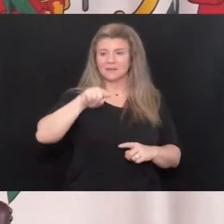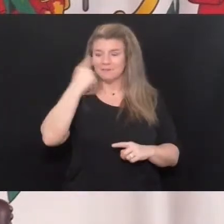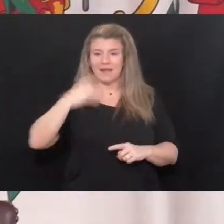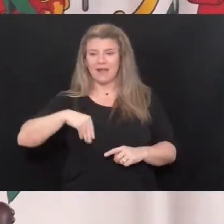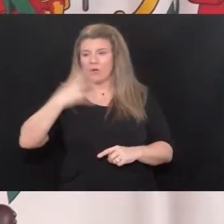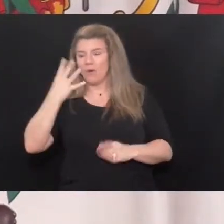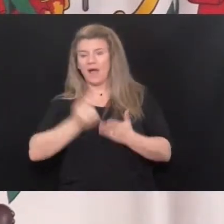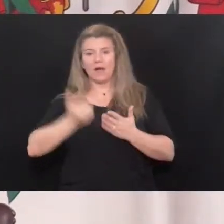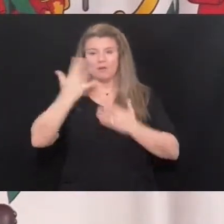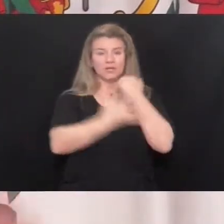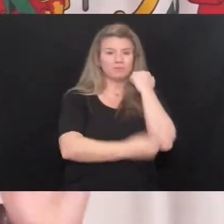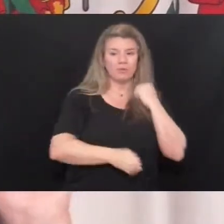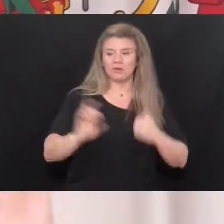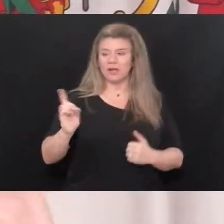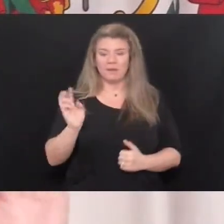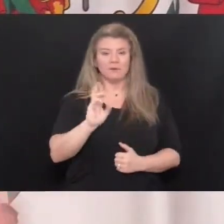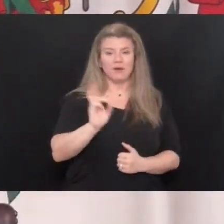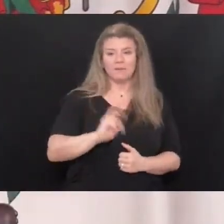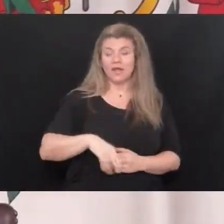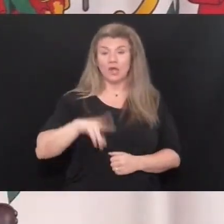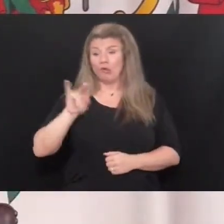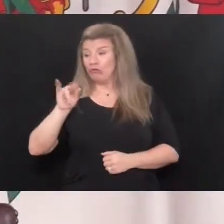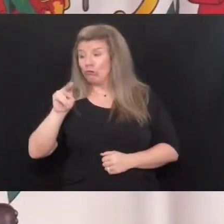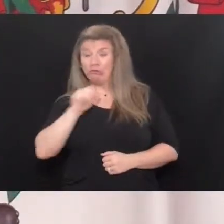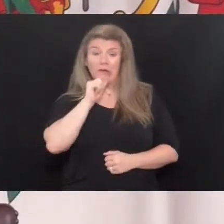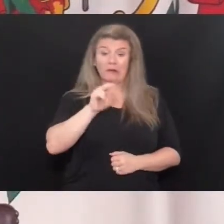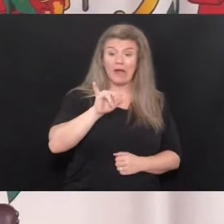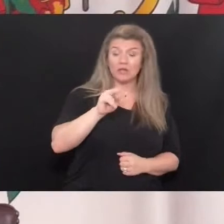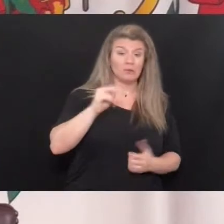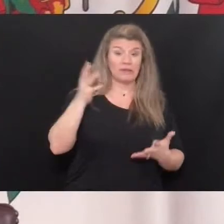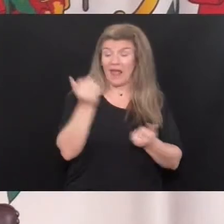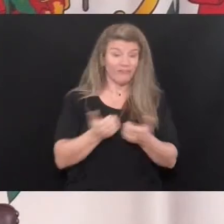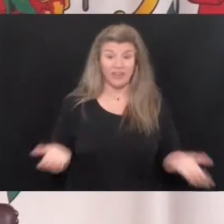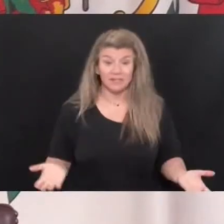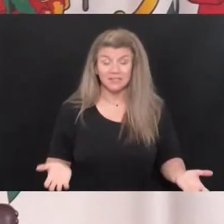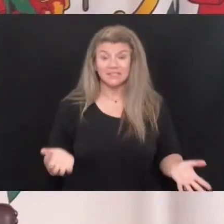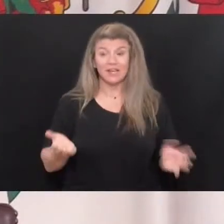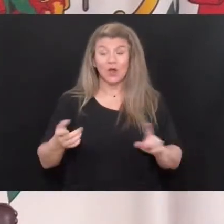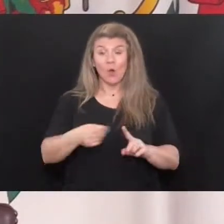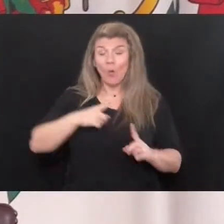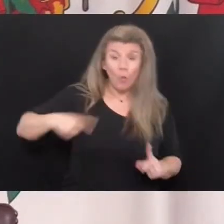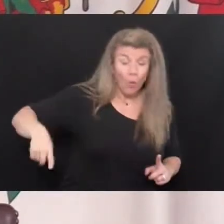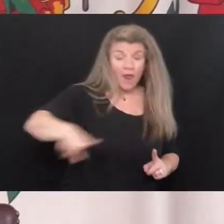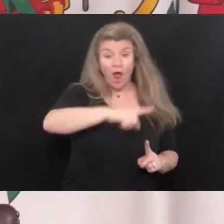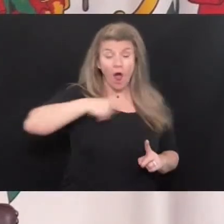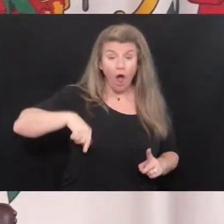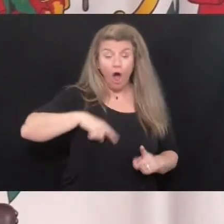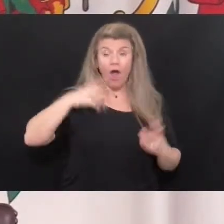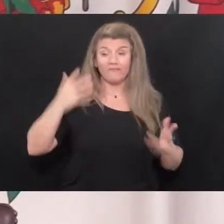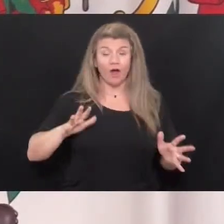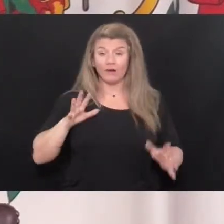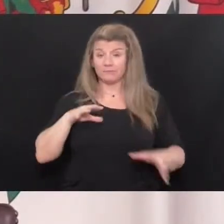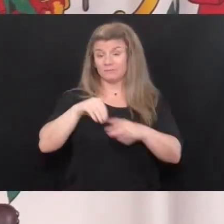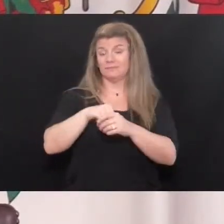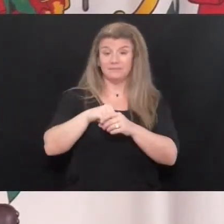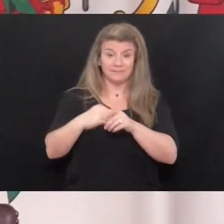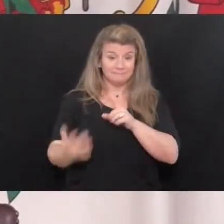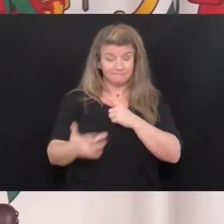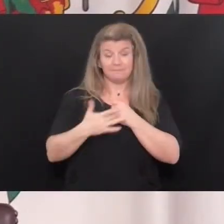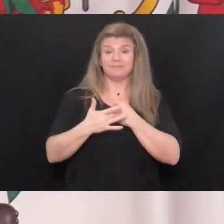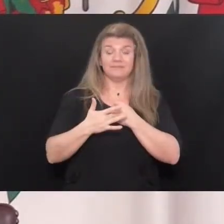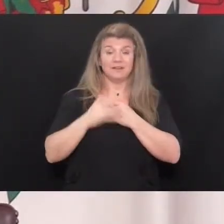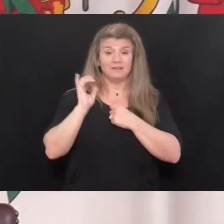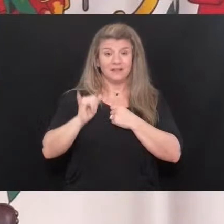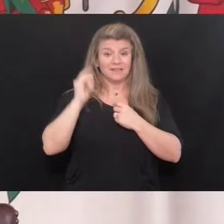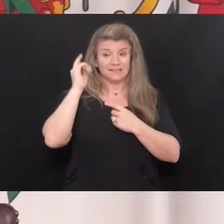poor, Democrat, Republican, union, non-union, all that kind of stuff. We all have been touched by the drug epidemic.